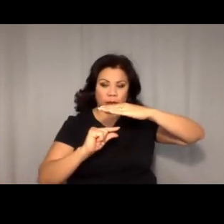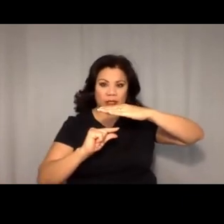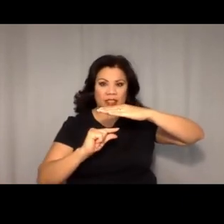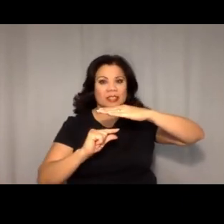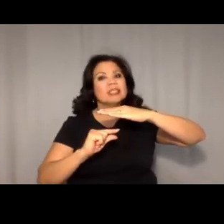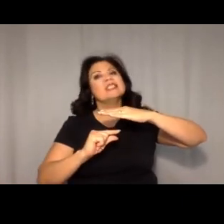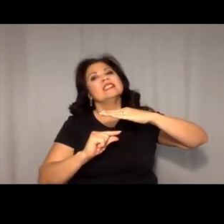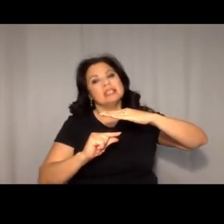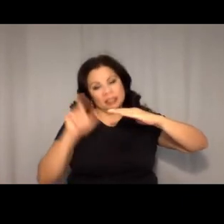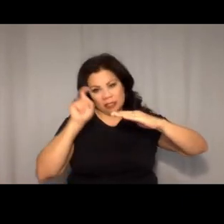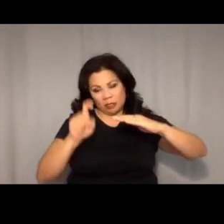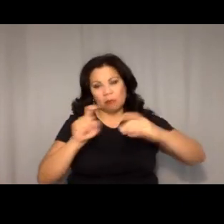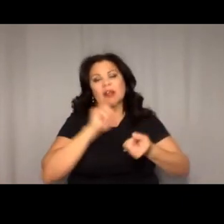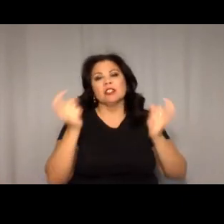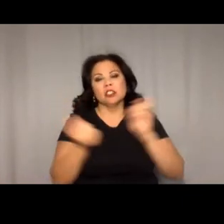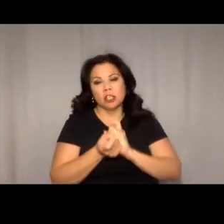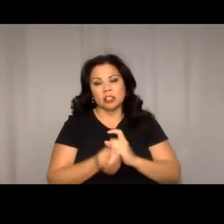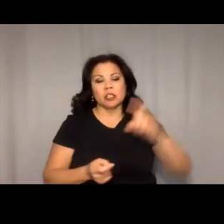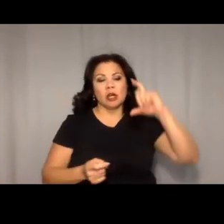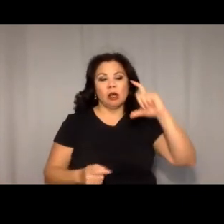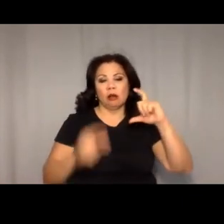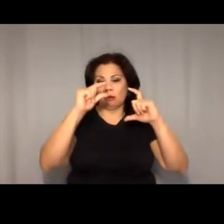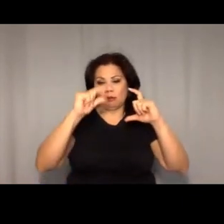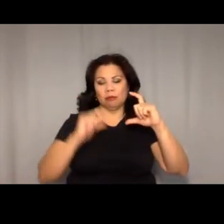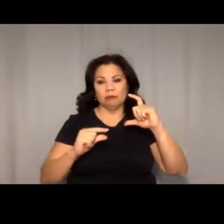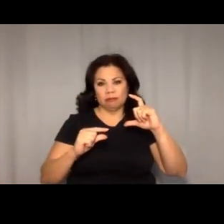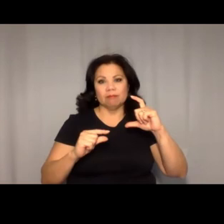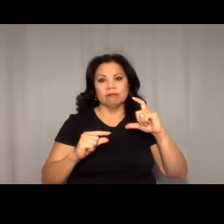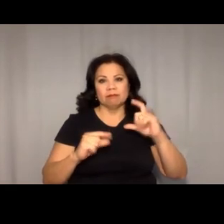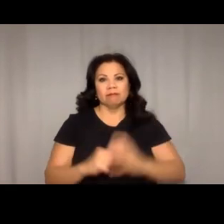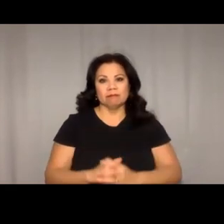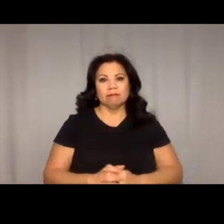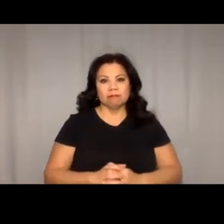the denominator, you will always have to change it to a mixed number.